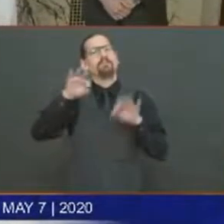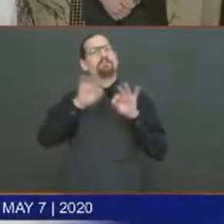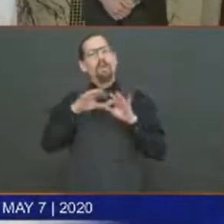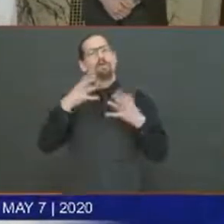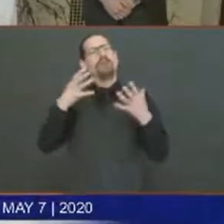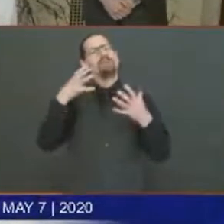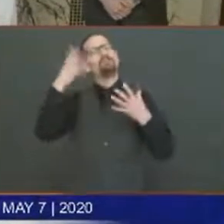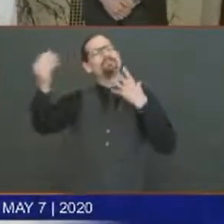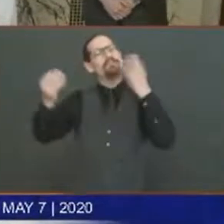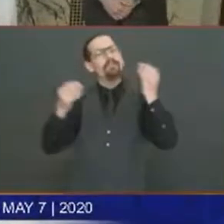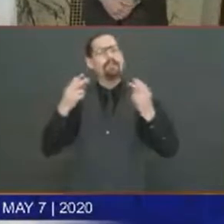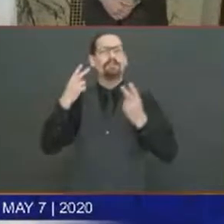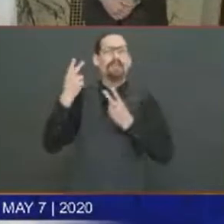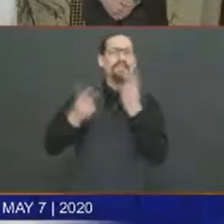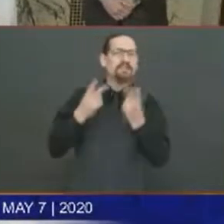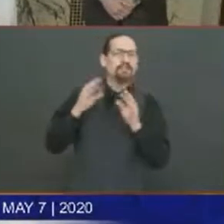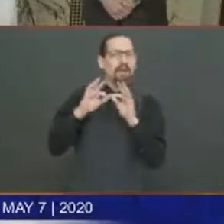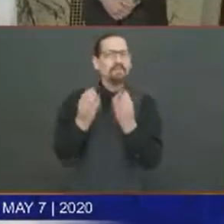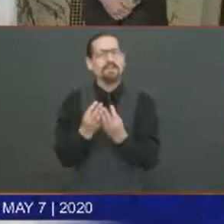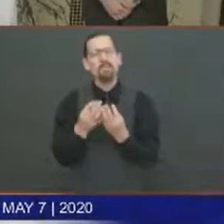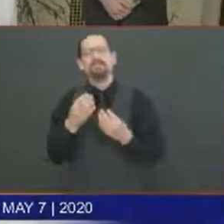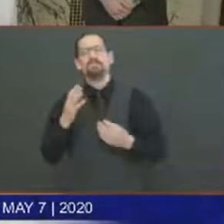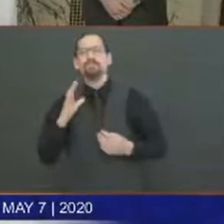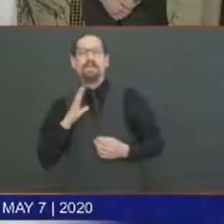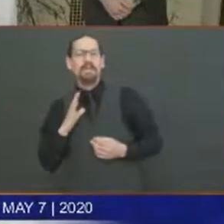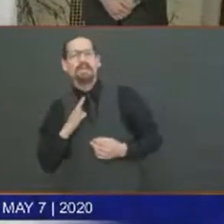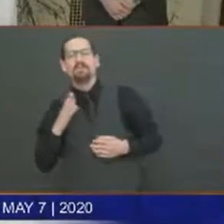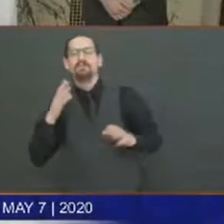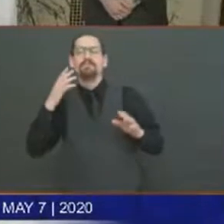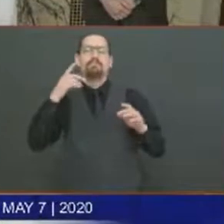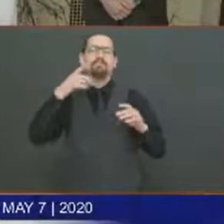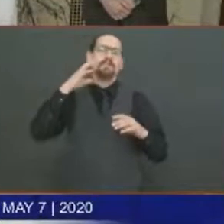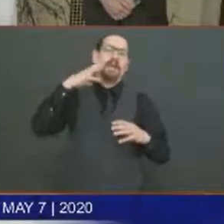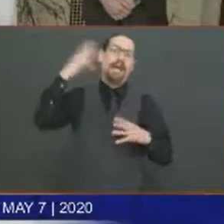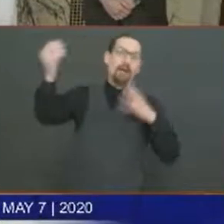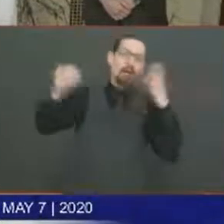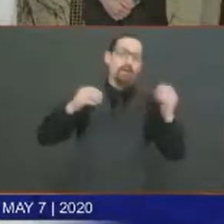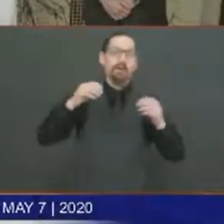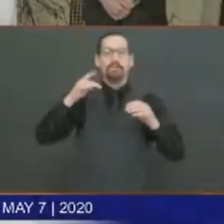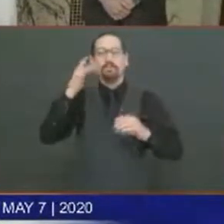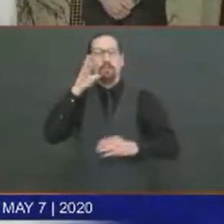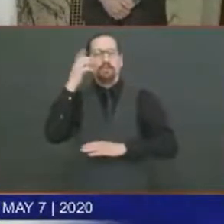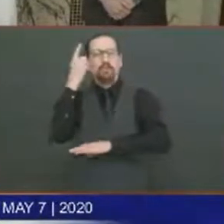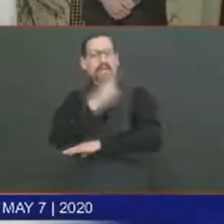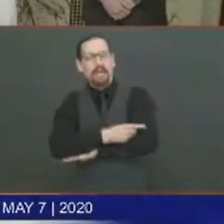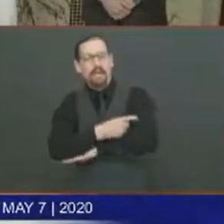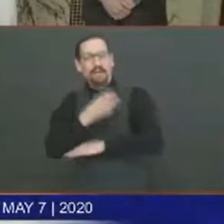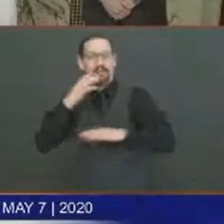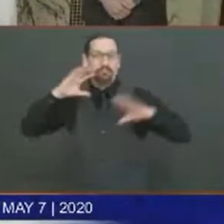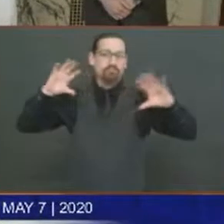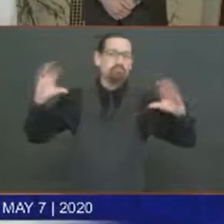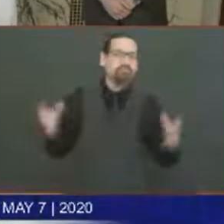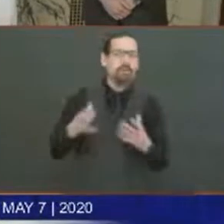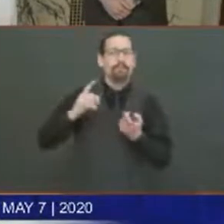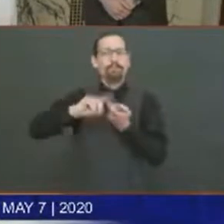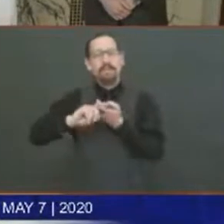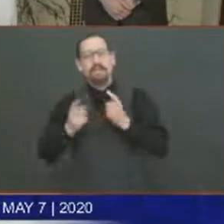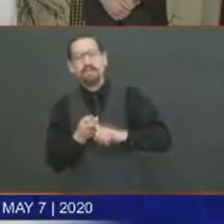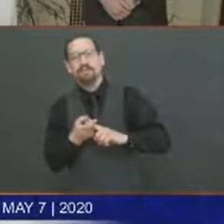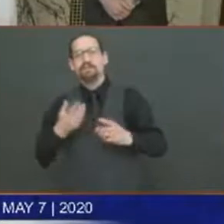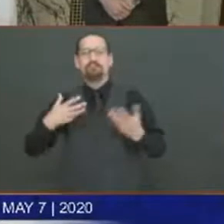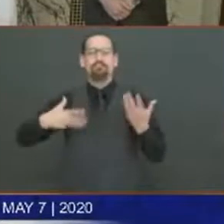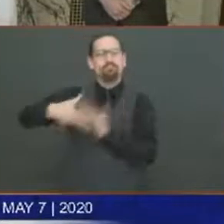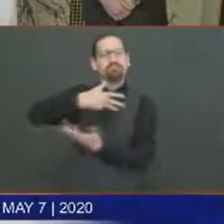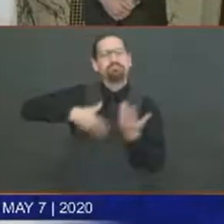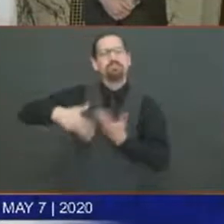and Passover. We're going to be without our family for Mother's Day. We don't get to hang out with our friends. Our kids can't hang out with their friends. We can't say,